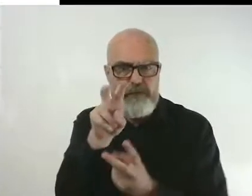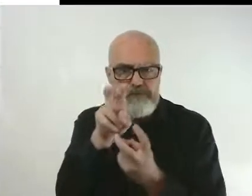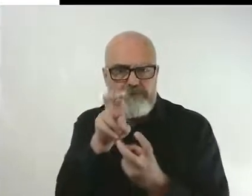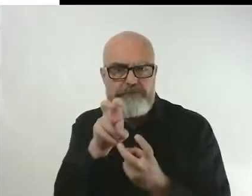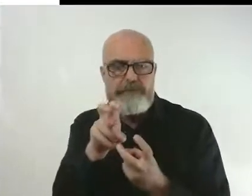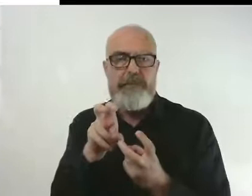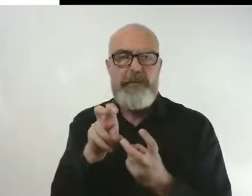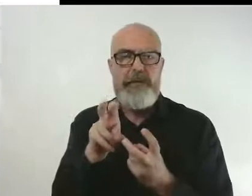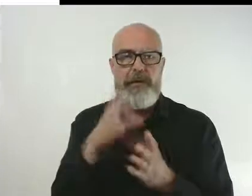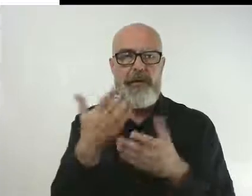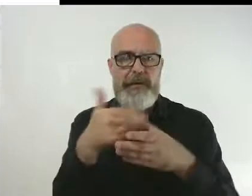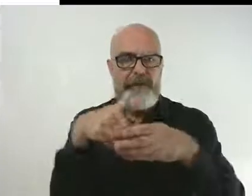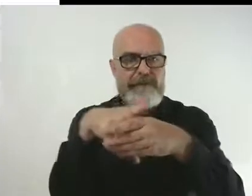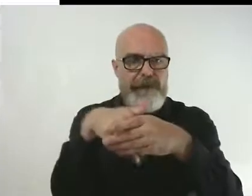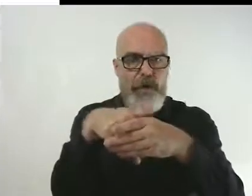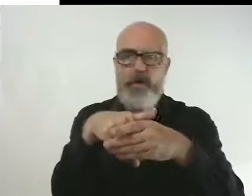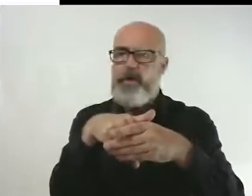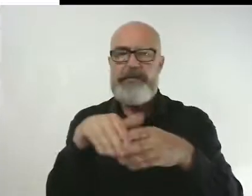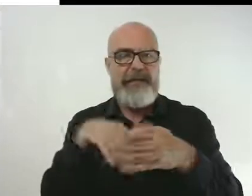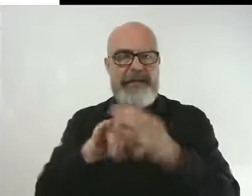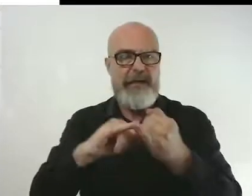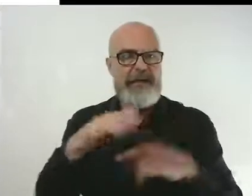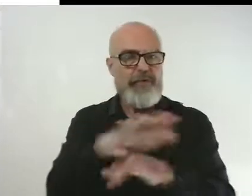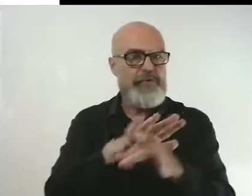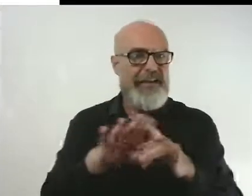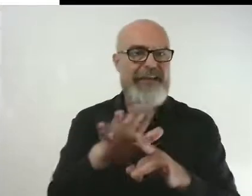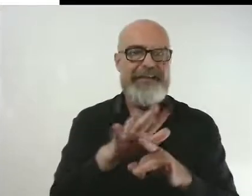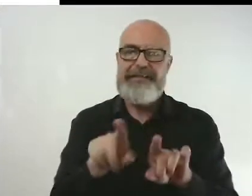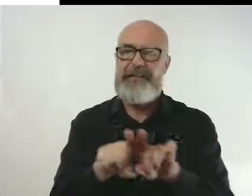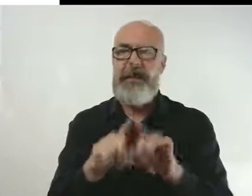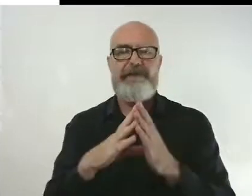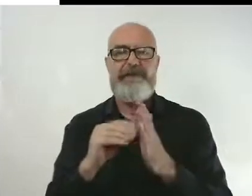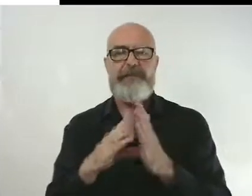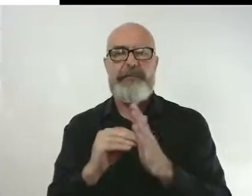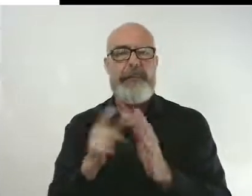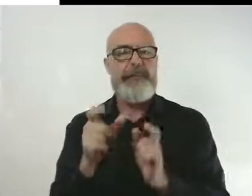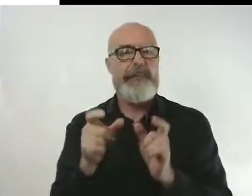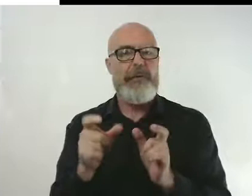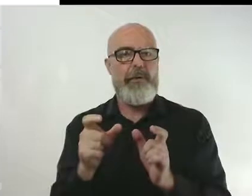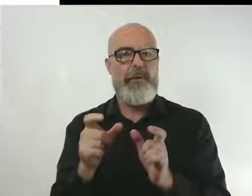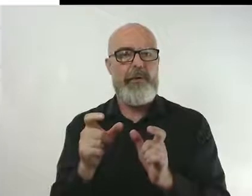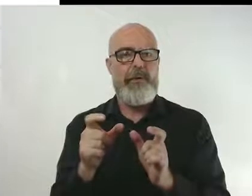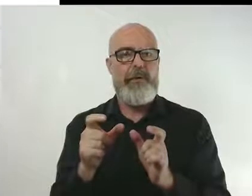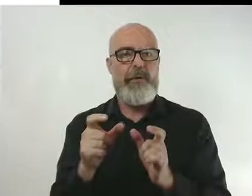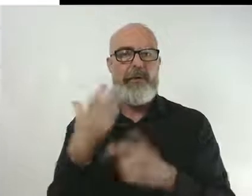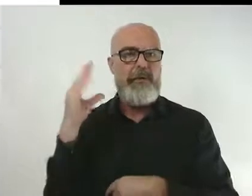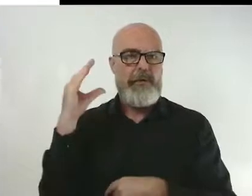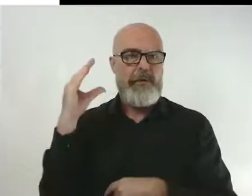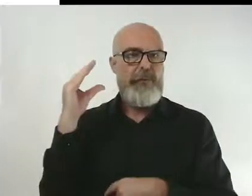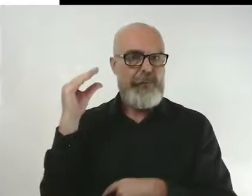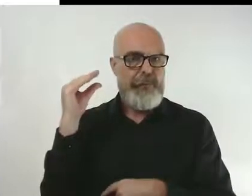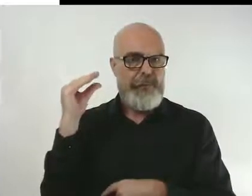example, understanding speech during communication, the participation of the individuals in society. For